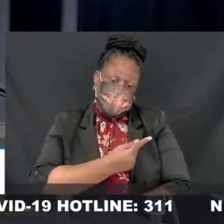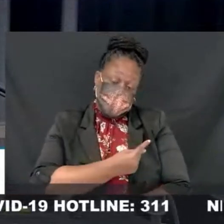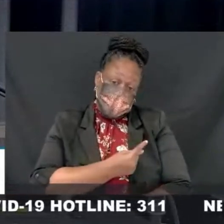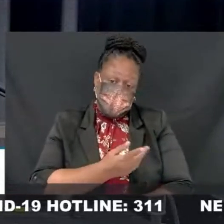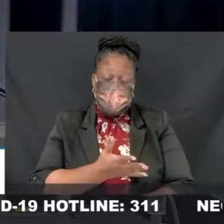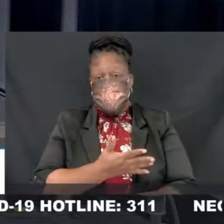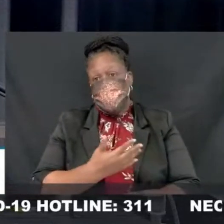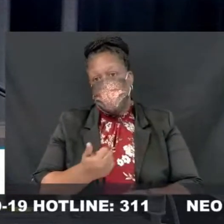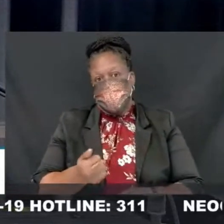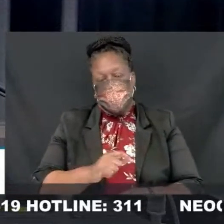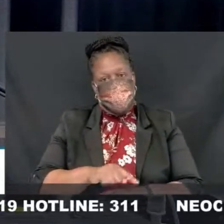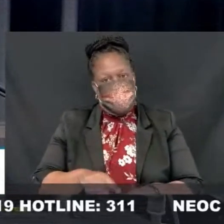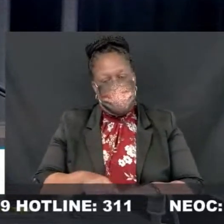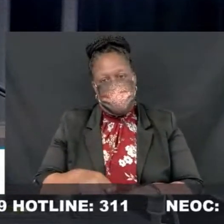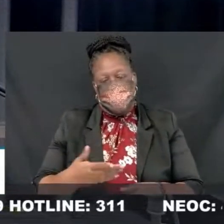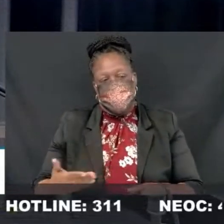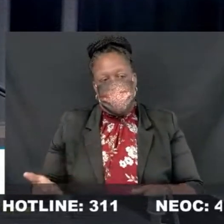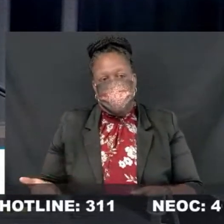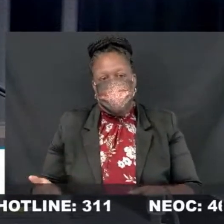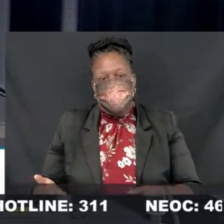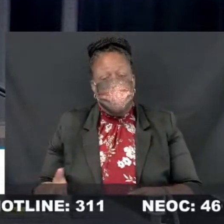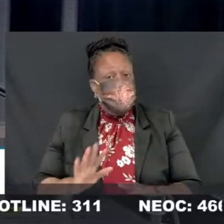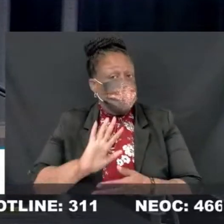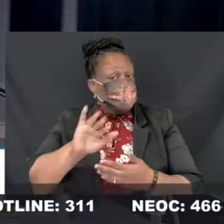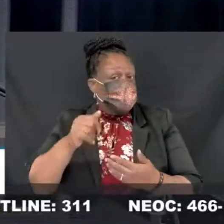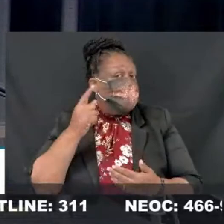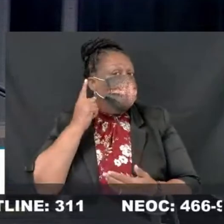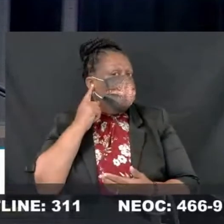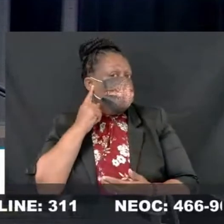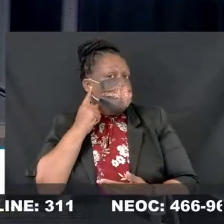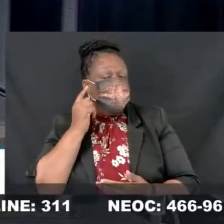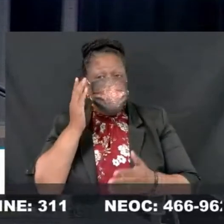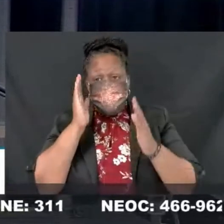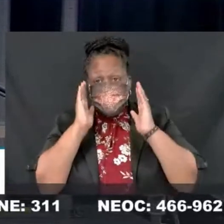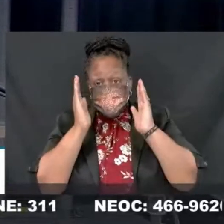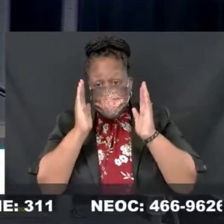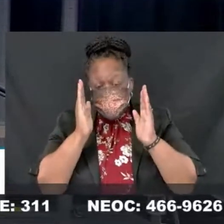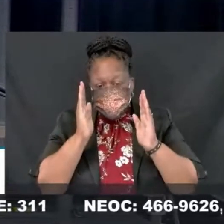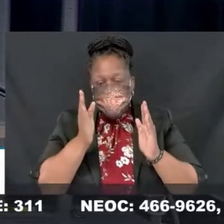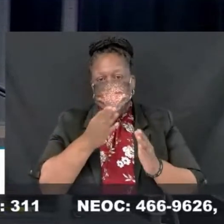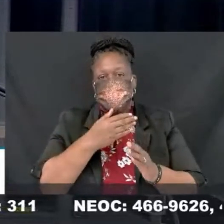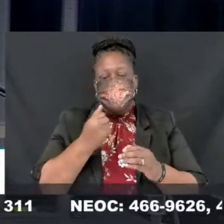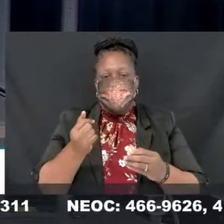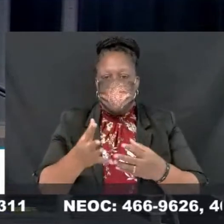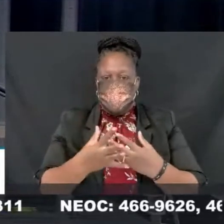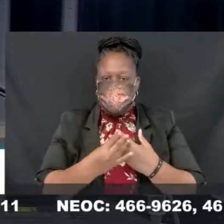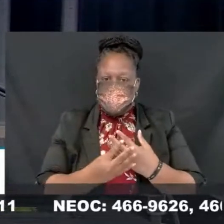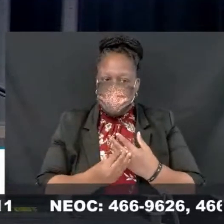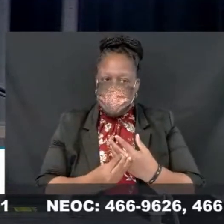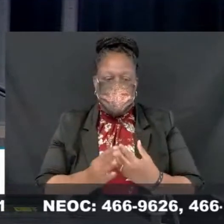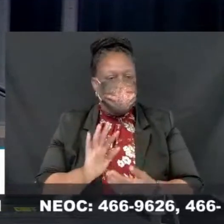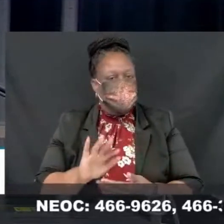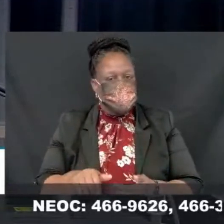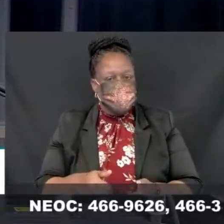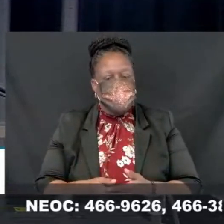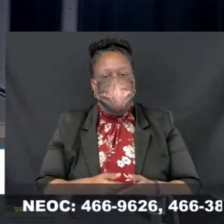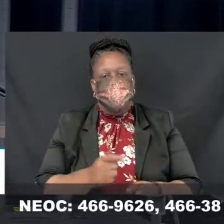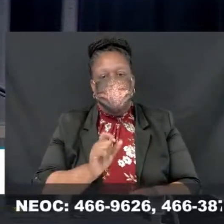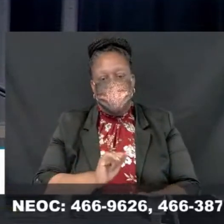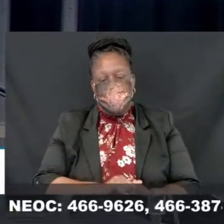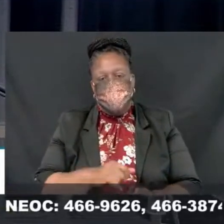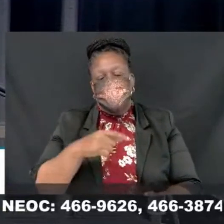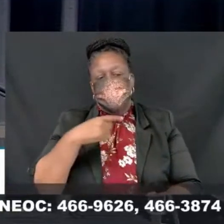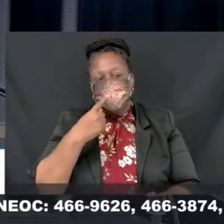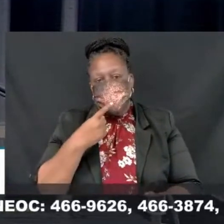you've gained our trust, and you've come on board in terms of accepting the vaccine. You've come